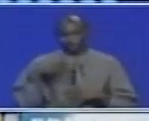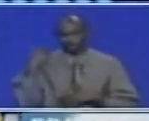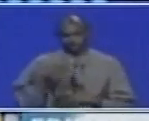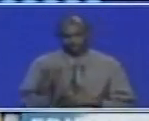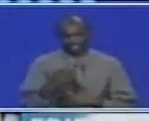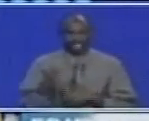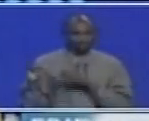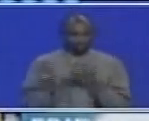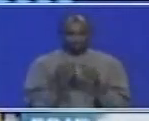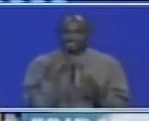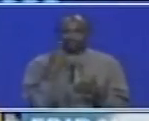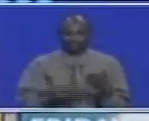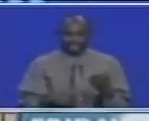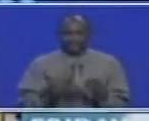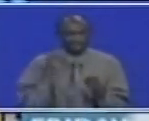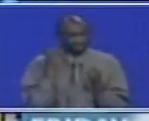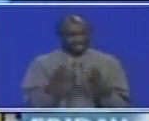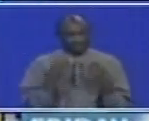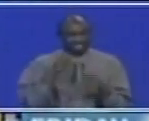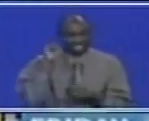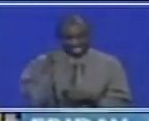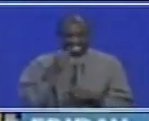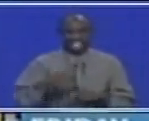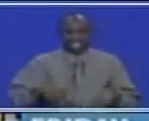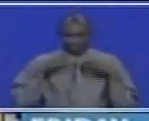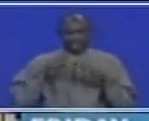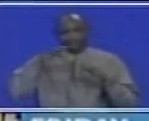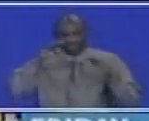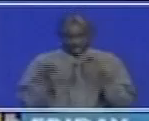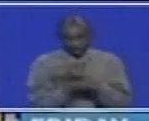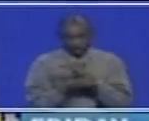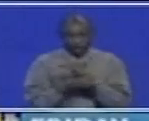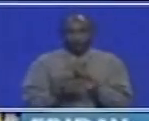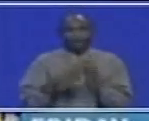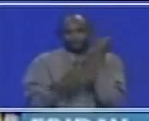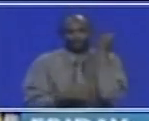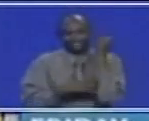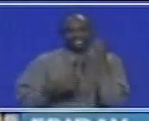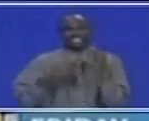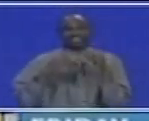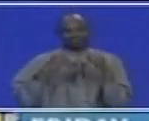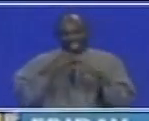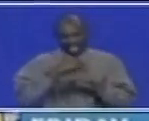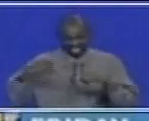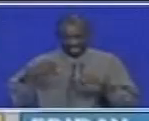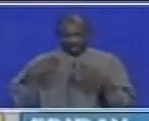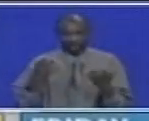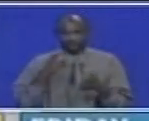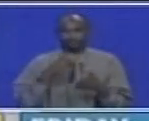moving on, do we say many Kenyans are living below the poverty line, or poverty line?